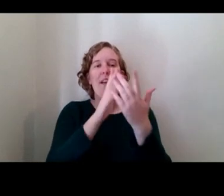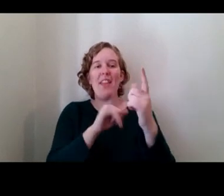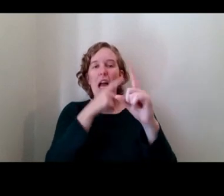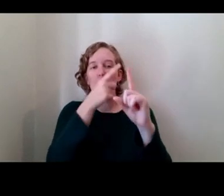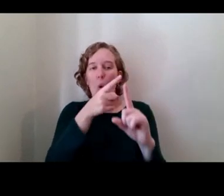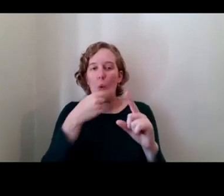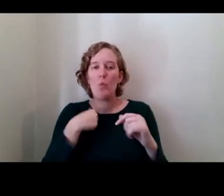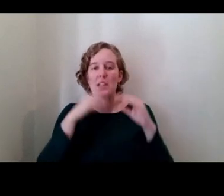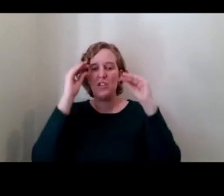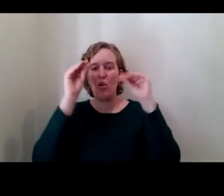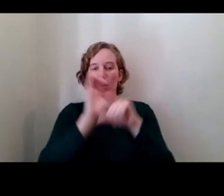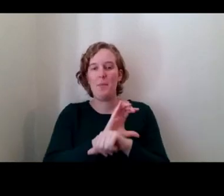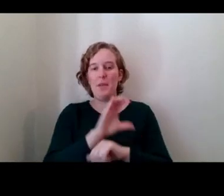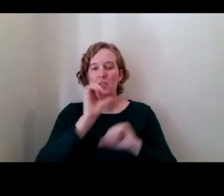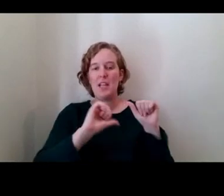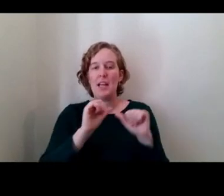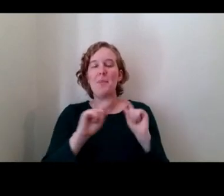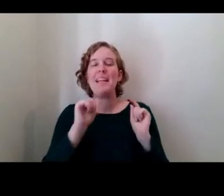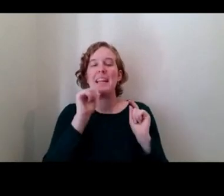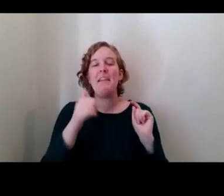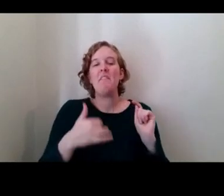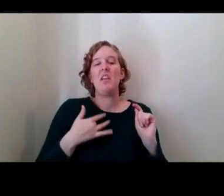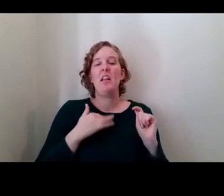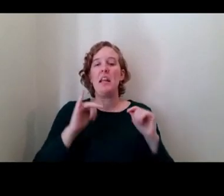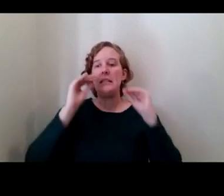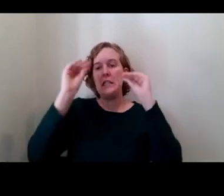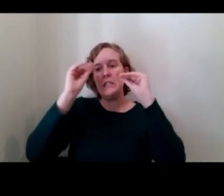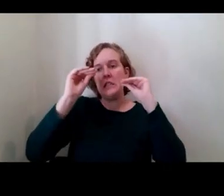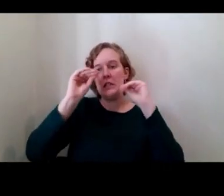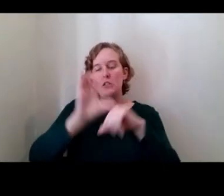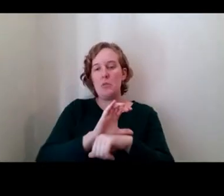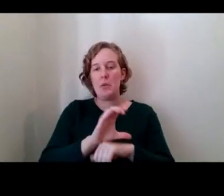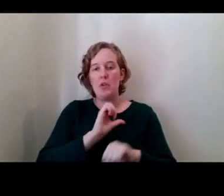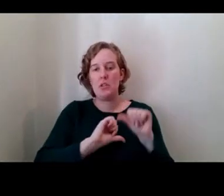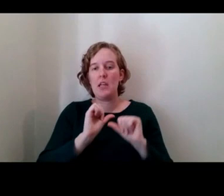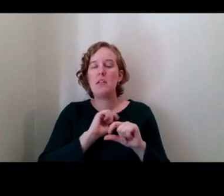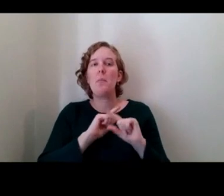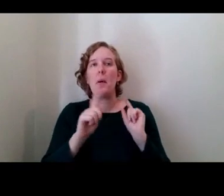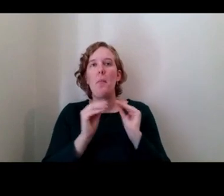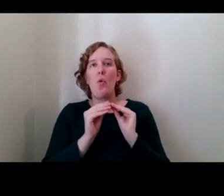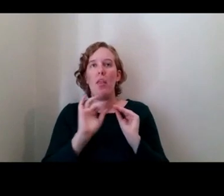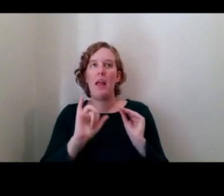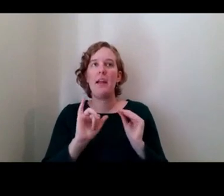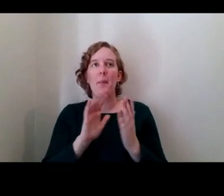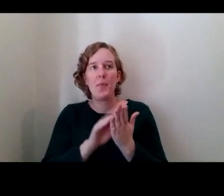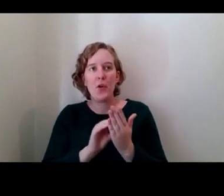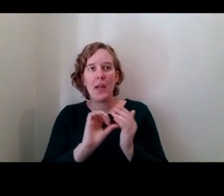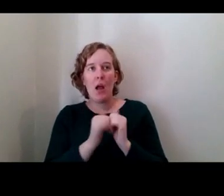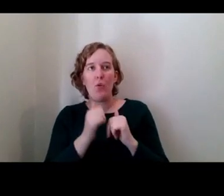didn't see it as being taught computer science. They saw it as learning to build the thing they wanted to build.